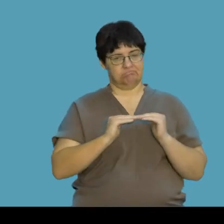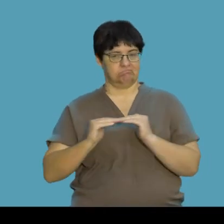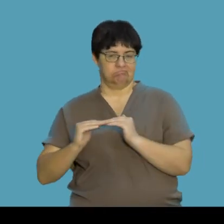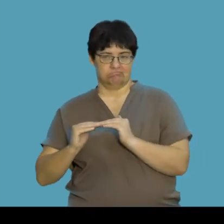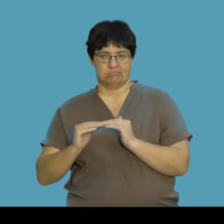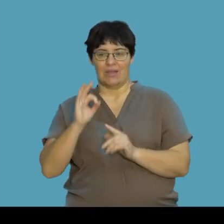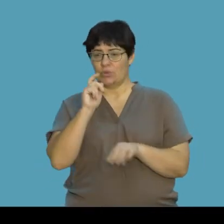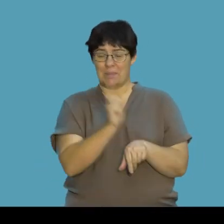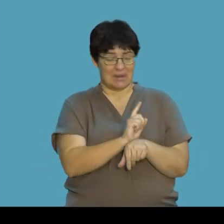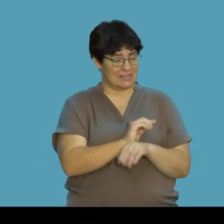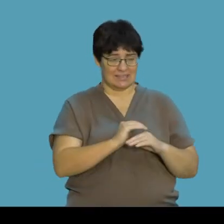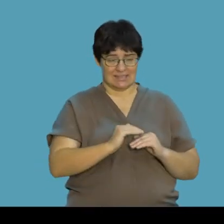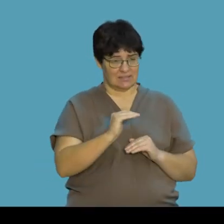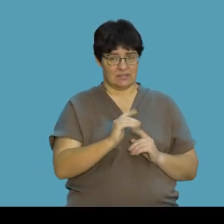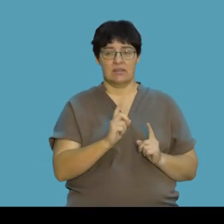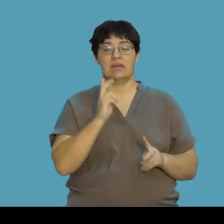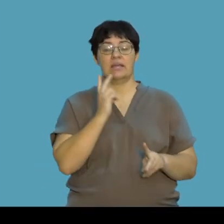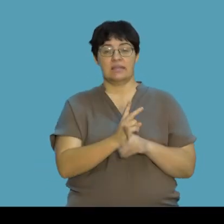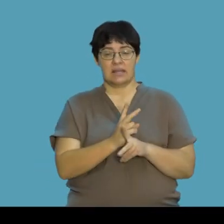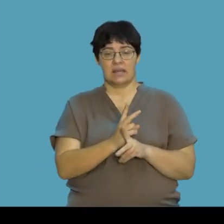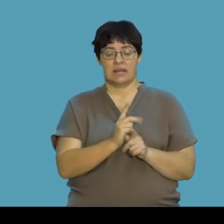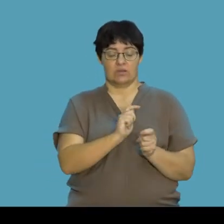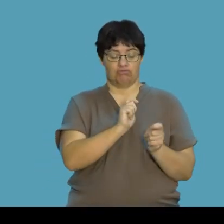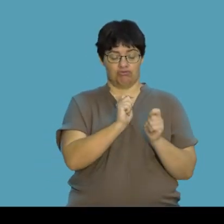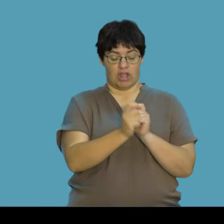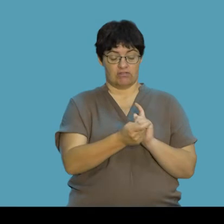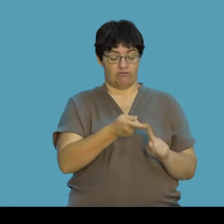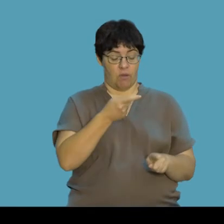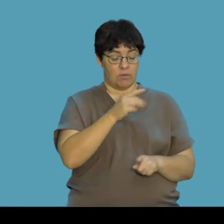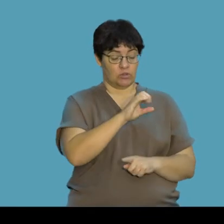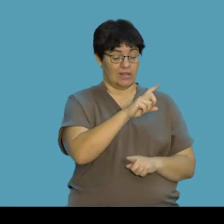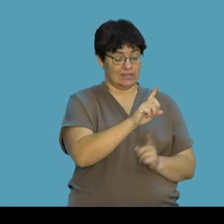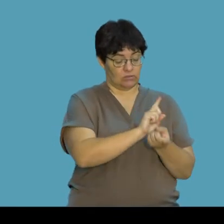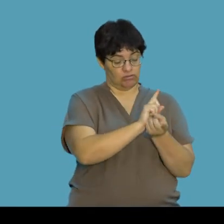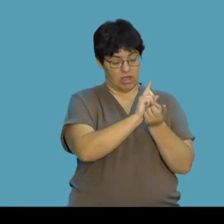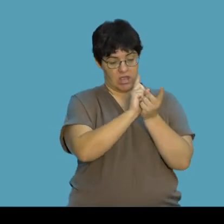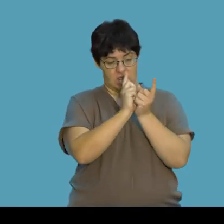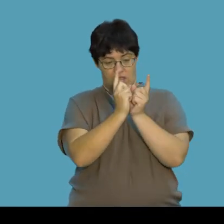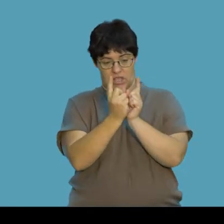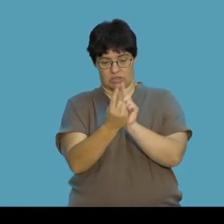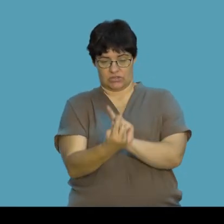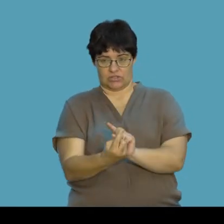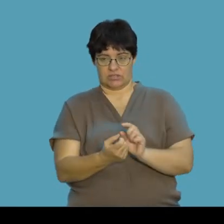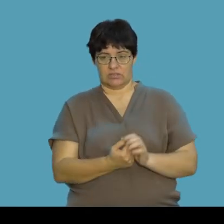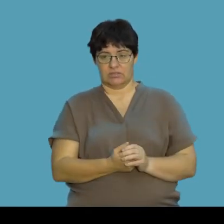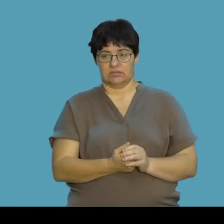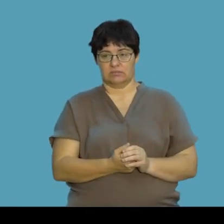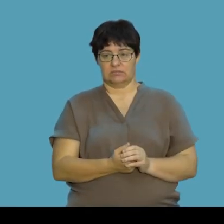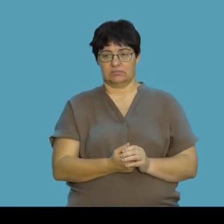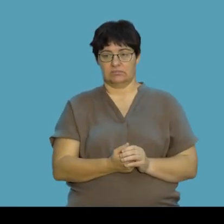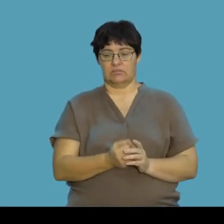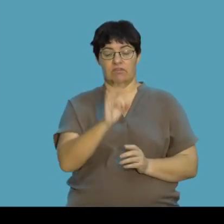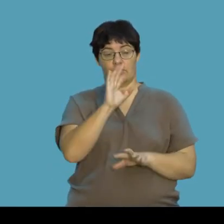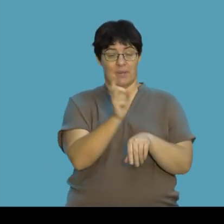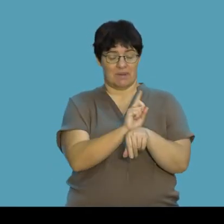this is coupled by a change of phase from solid to liquid. So when we talk about the interval of 3